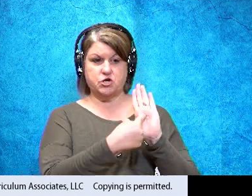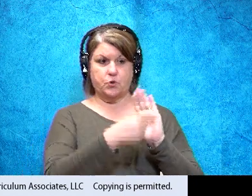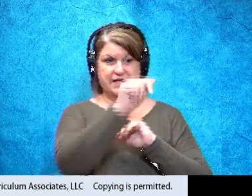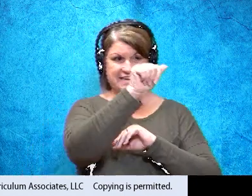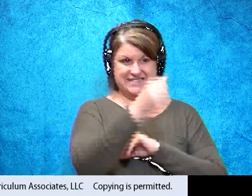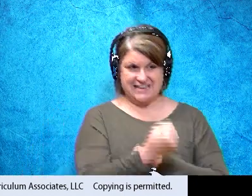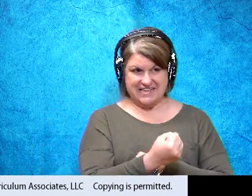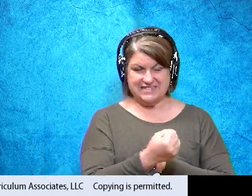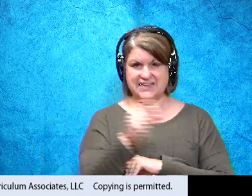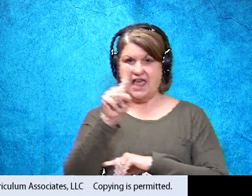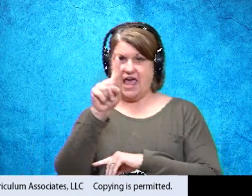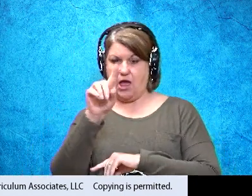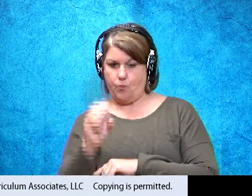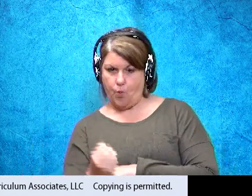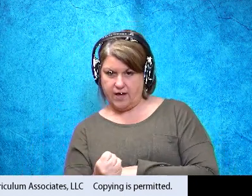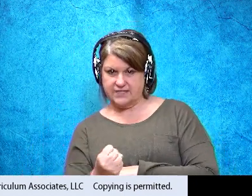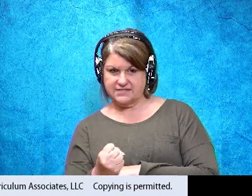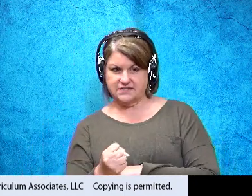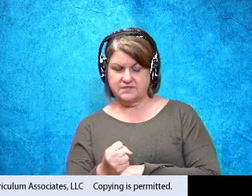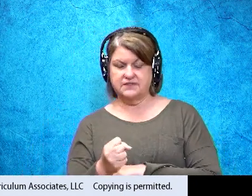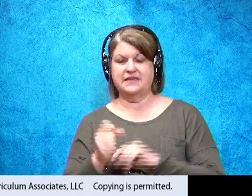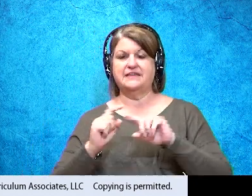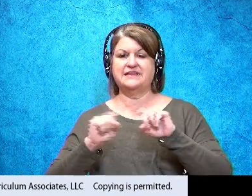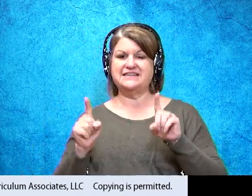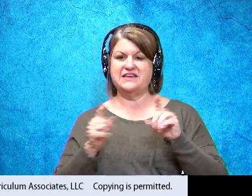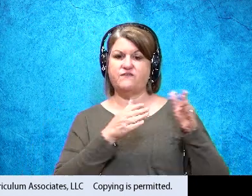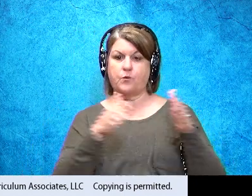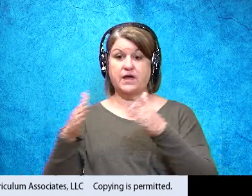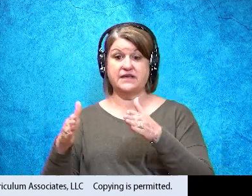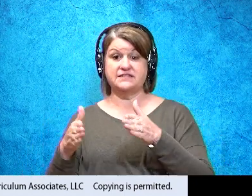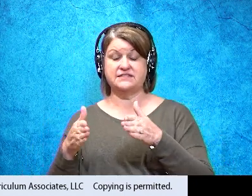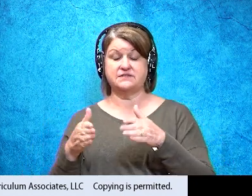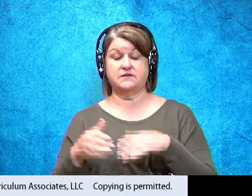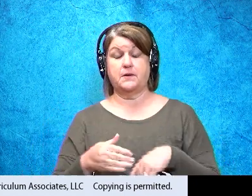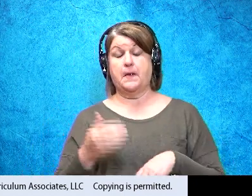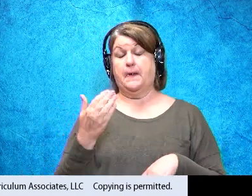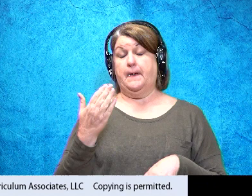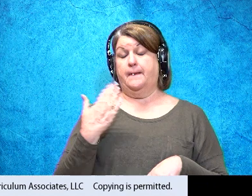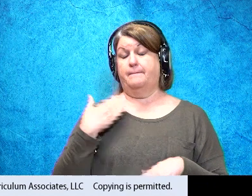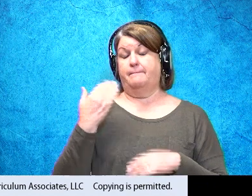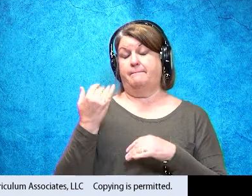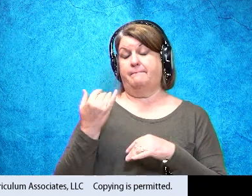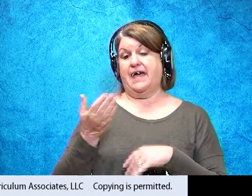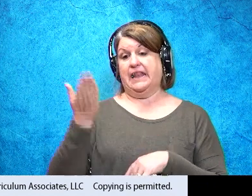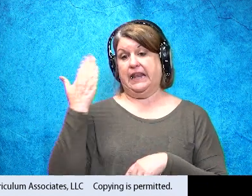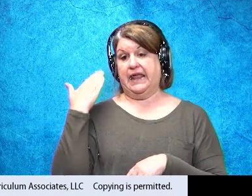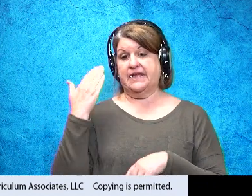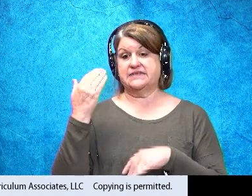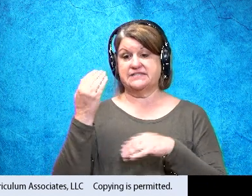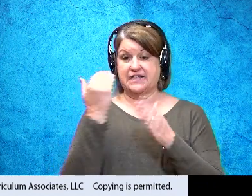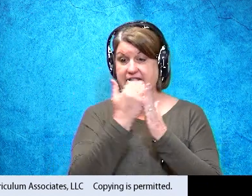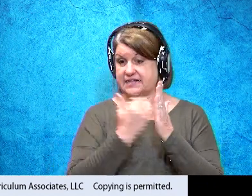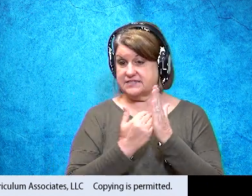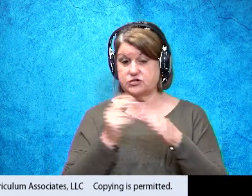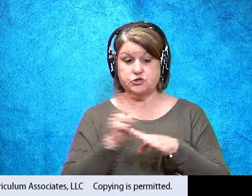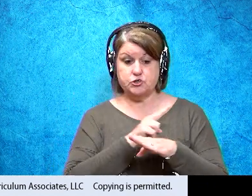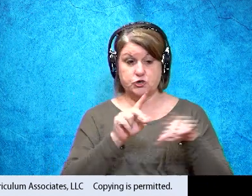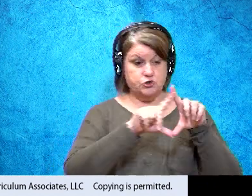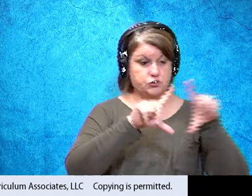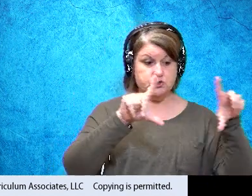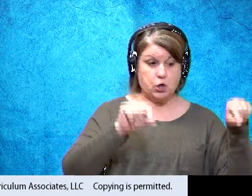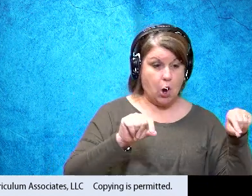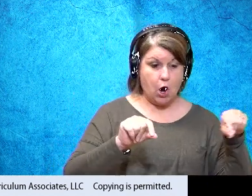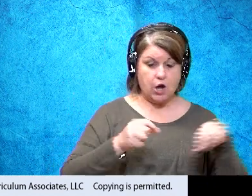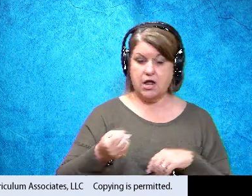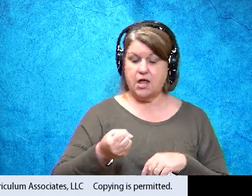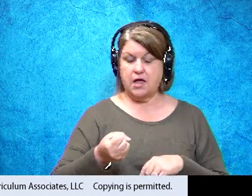in different ways. Like I did last lesson, you could use your cards, your dominoes, or your dice. Today